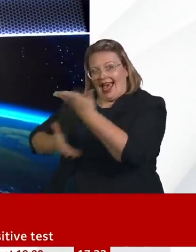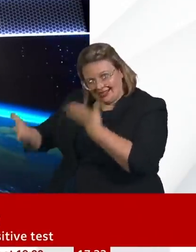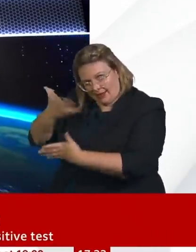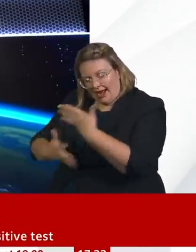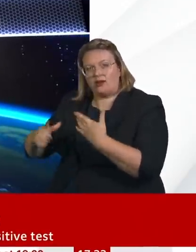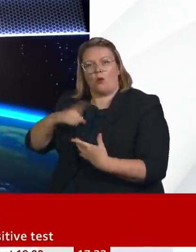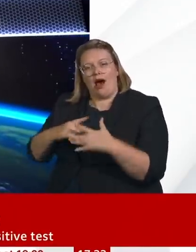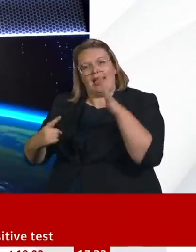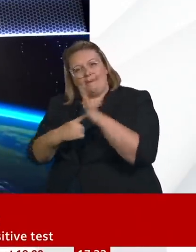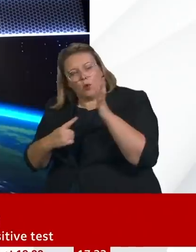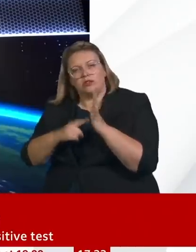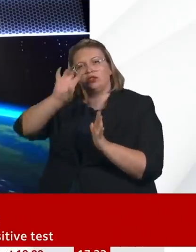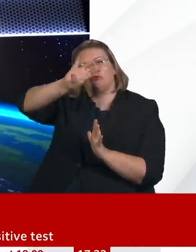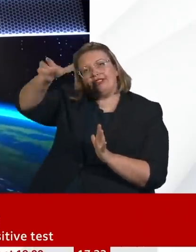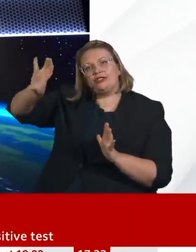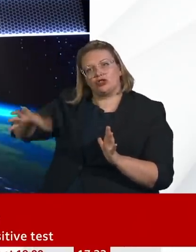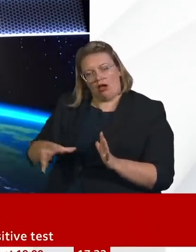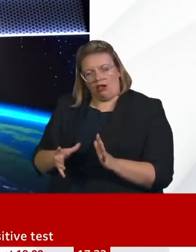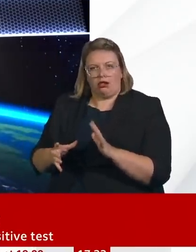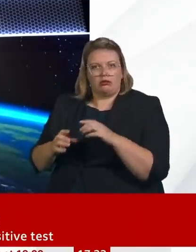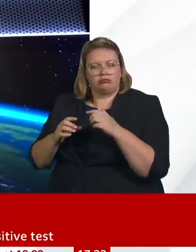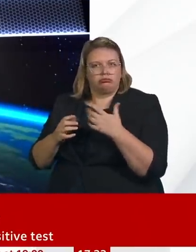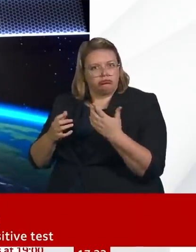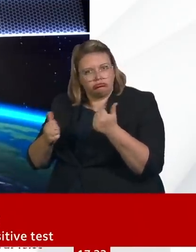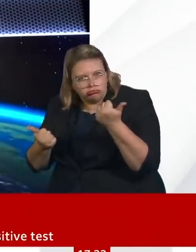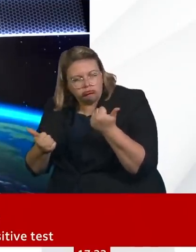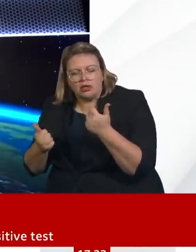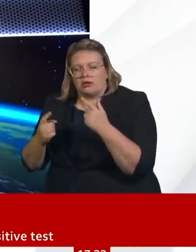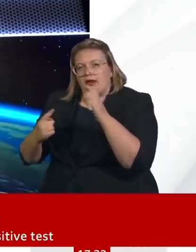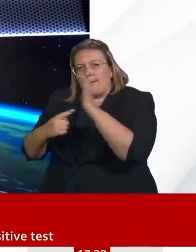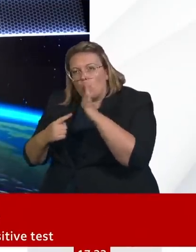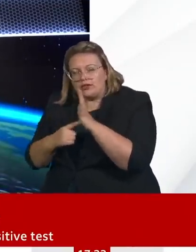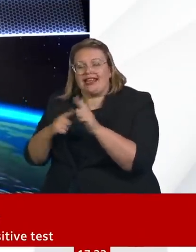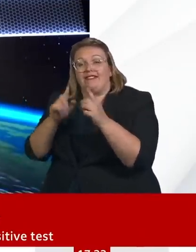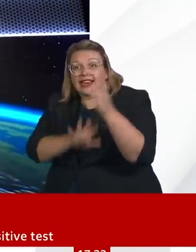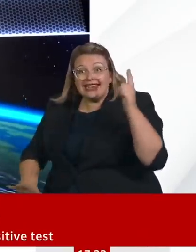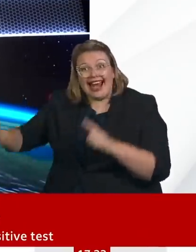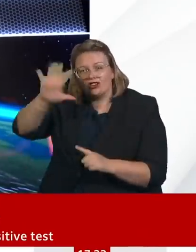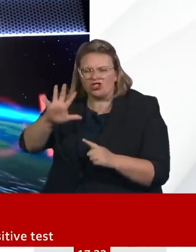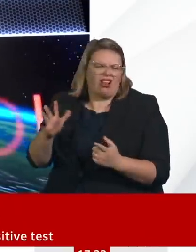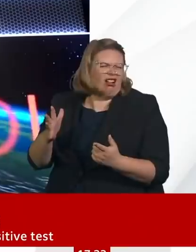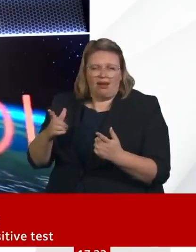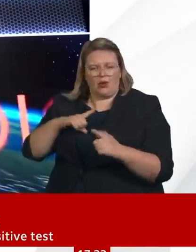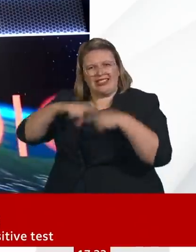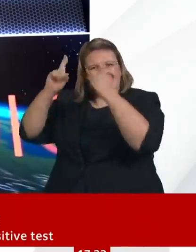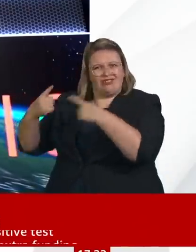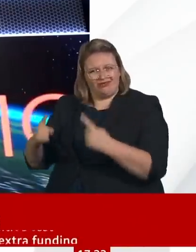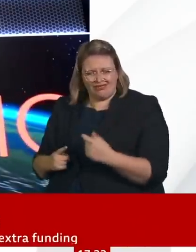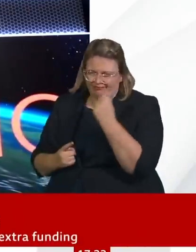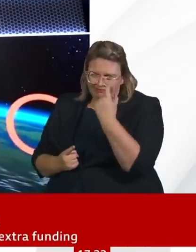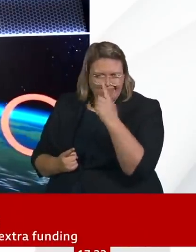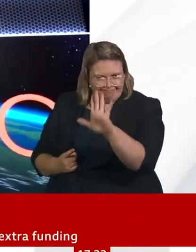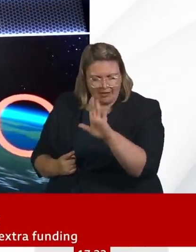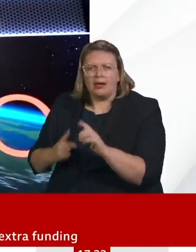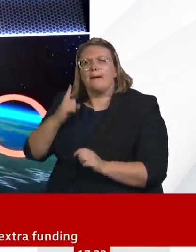national circuit breakers may not be such a clever idea with varying infection rates, but can you confirm you are actively looking